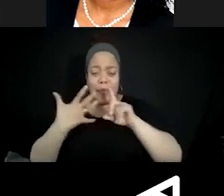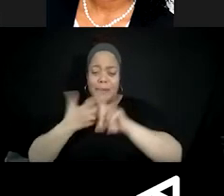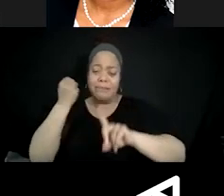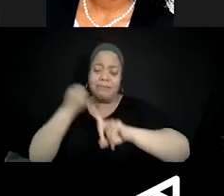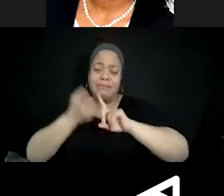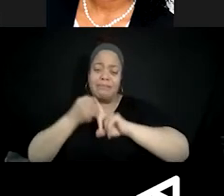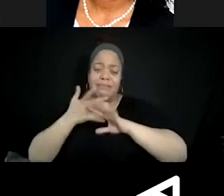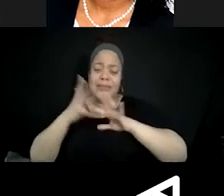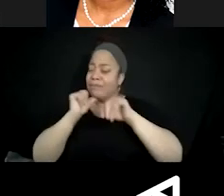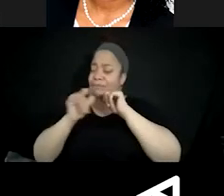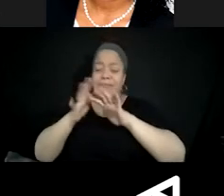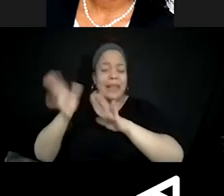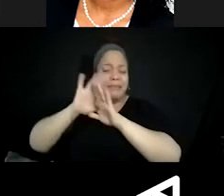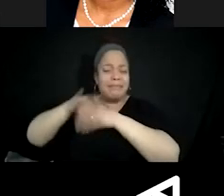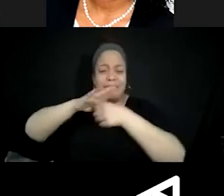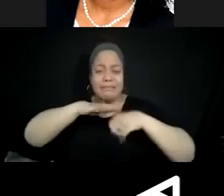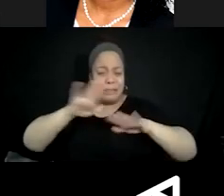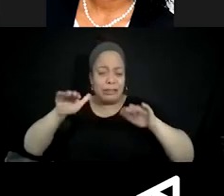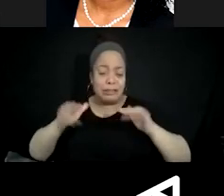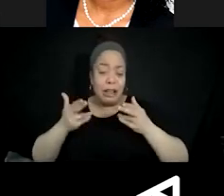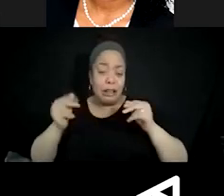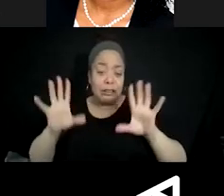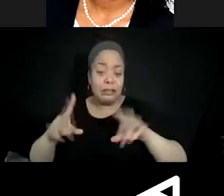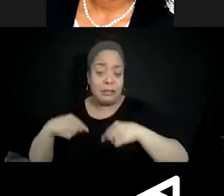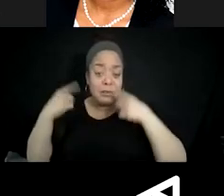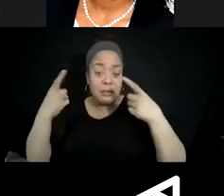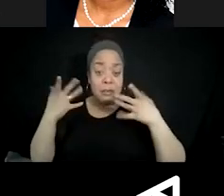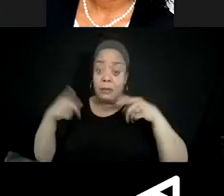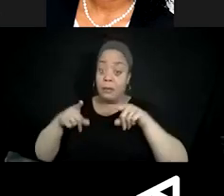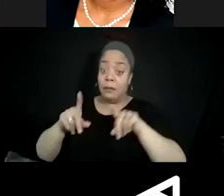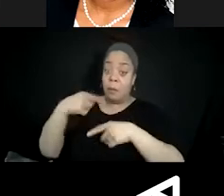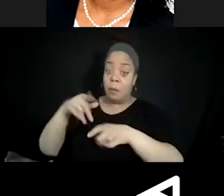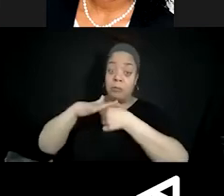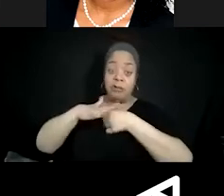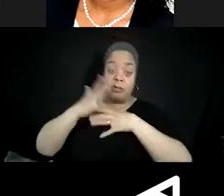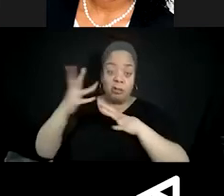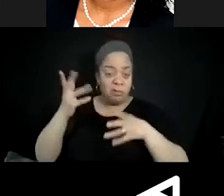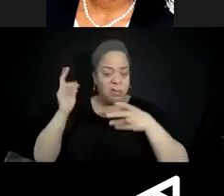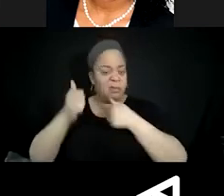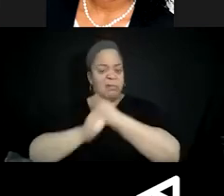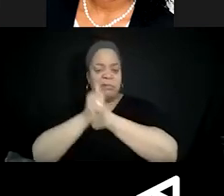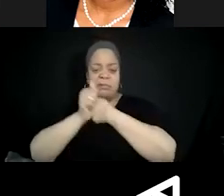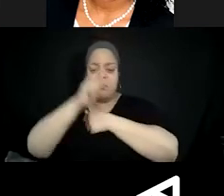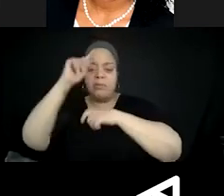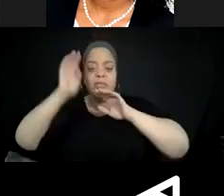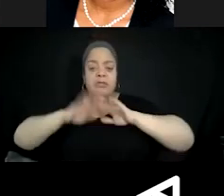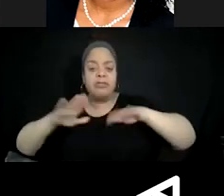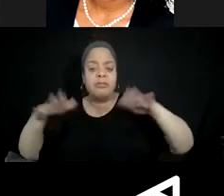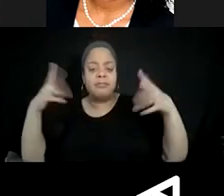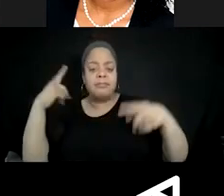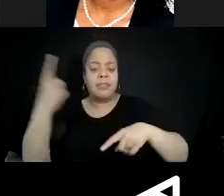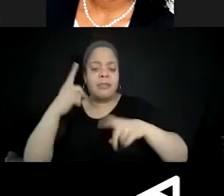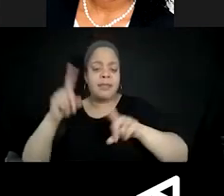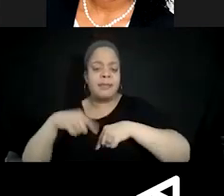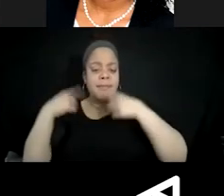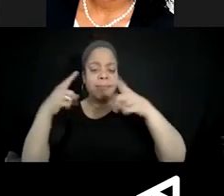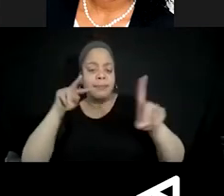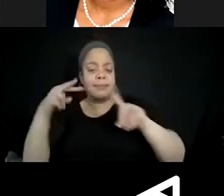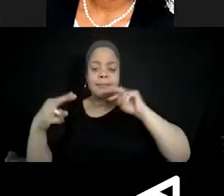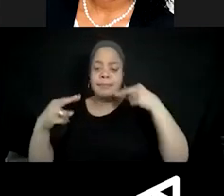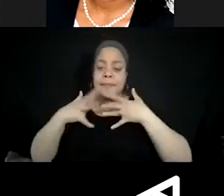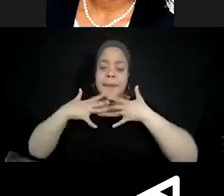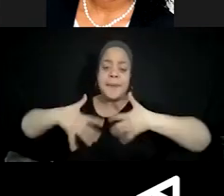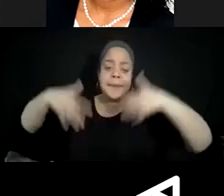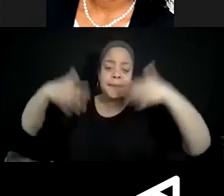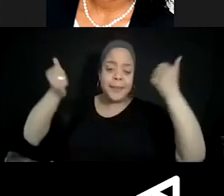being presumed guilty and dangerous, Black children have always been perceived as older than they are, treated as adults, and punished